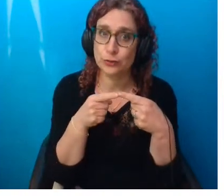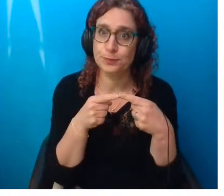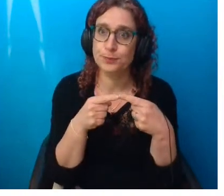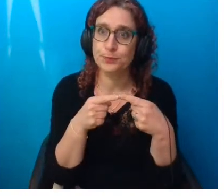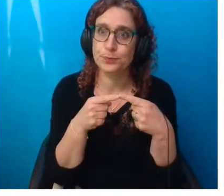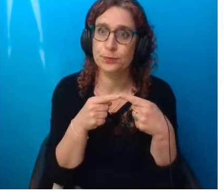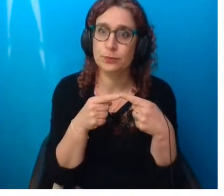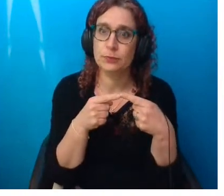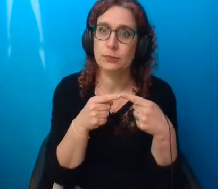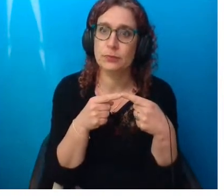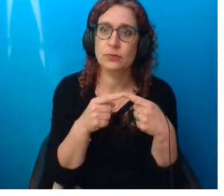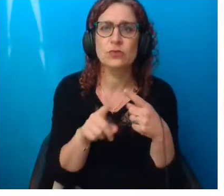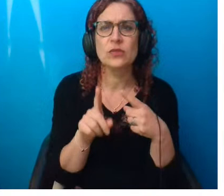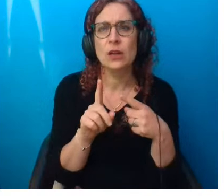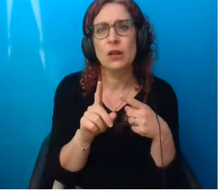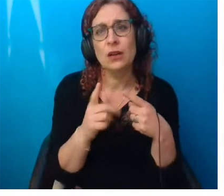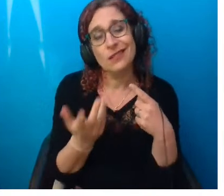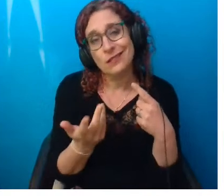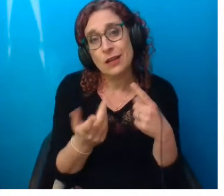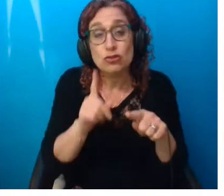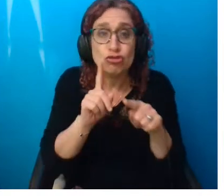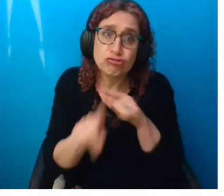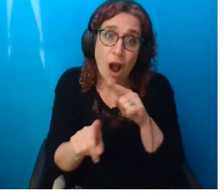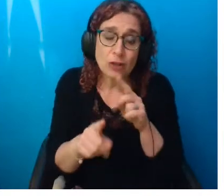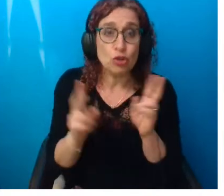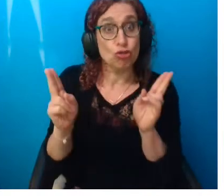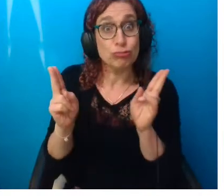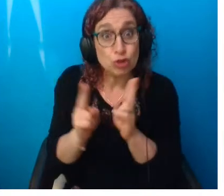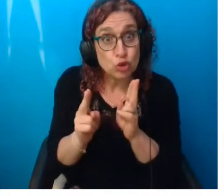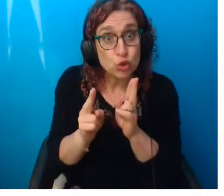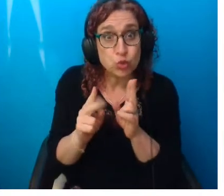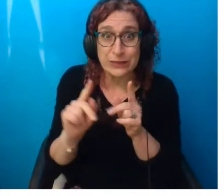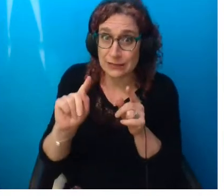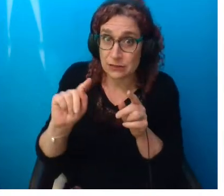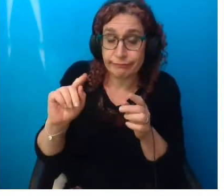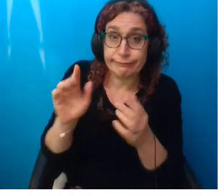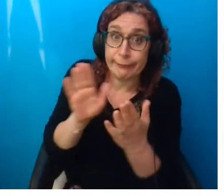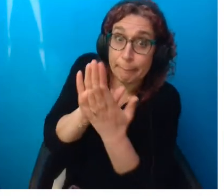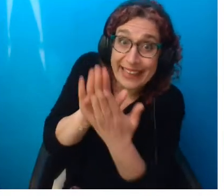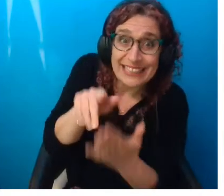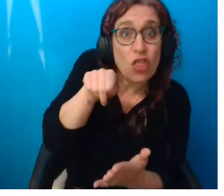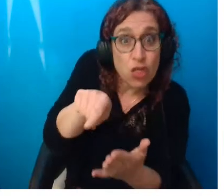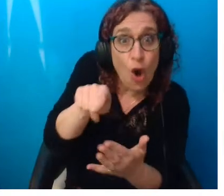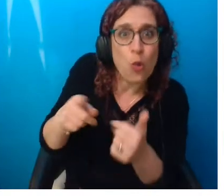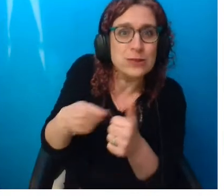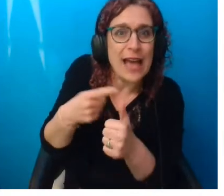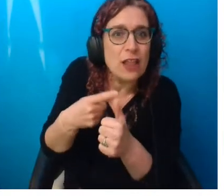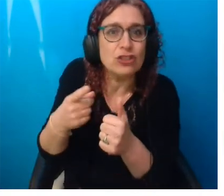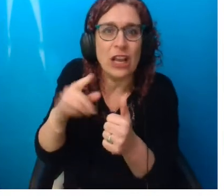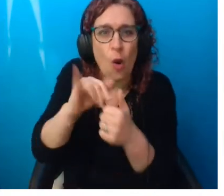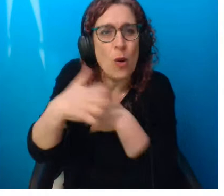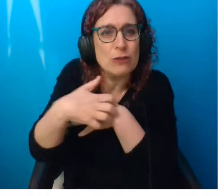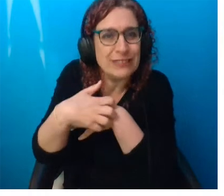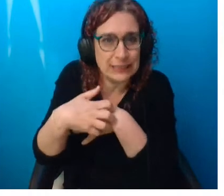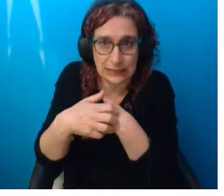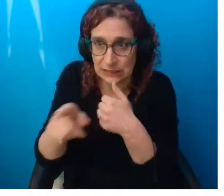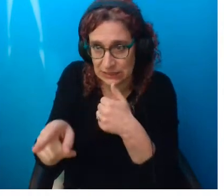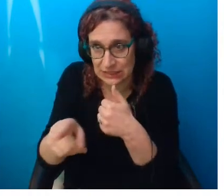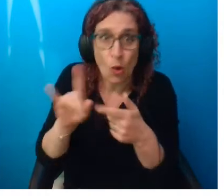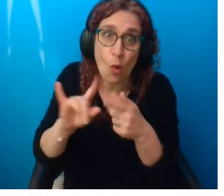or avoid exposure to the allergens and irritants. The second approach